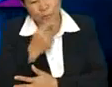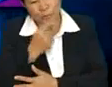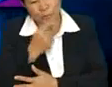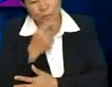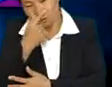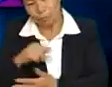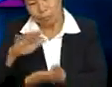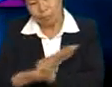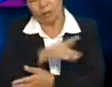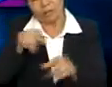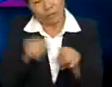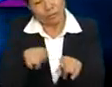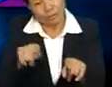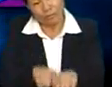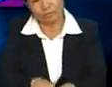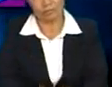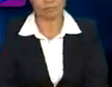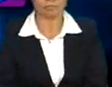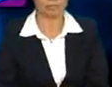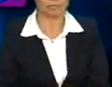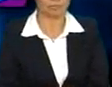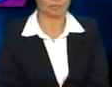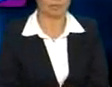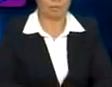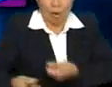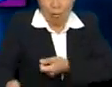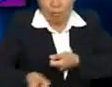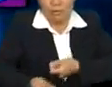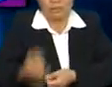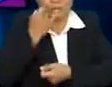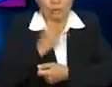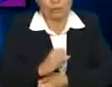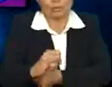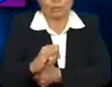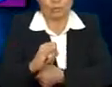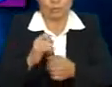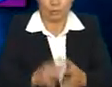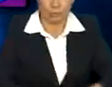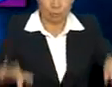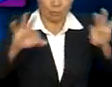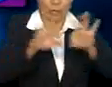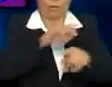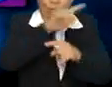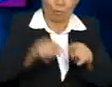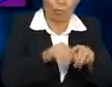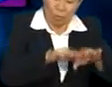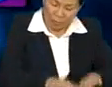well. Tissue paper too. A mop is useful